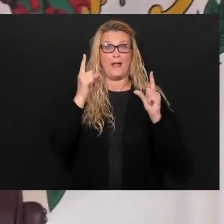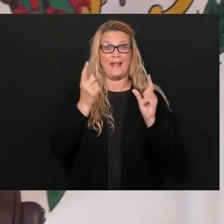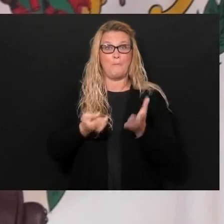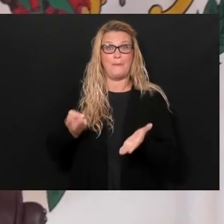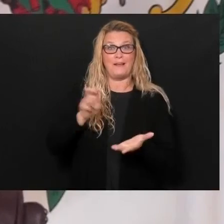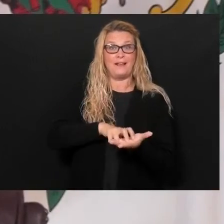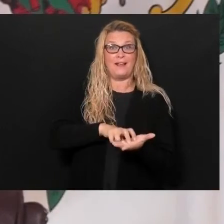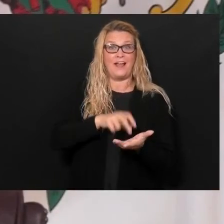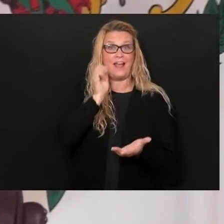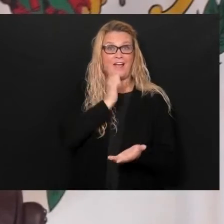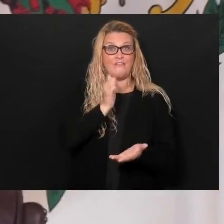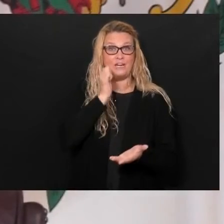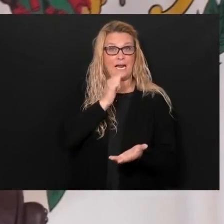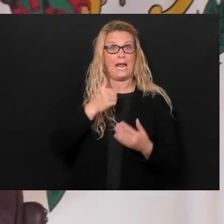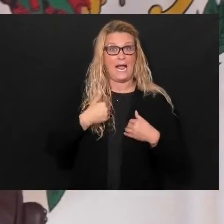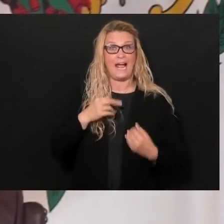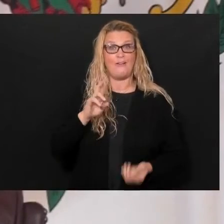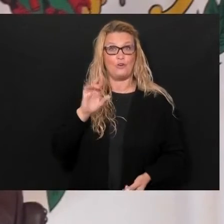risk.